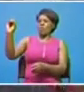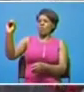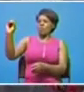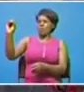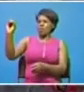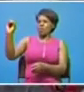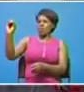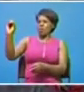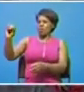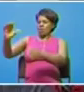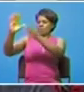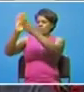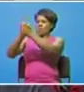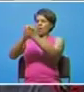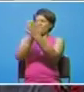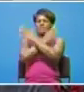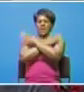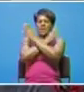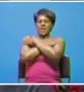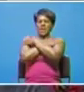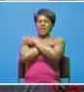Kwa hivyo mutasalimia rafiki yangu Mandago.